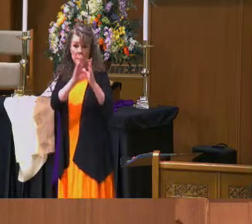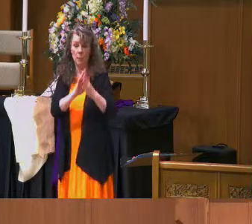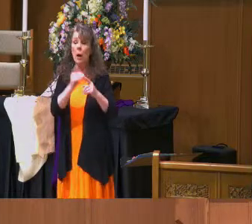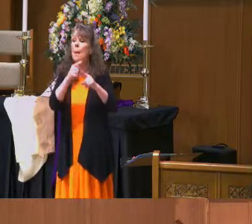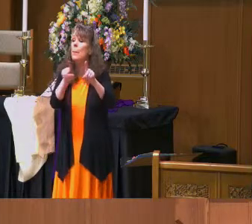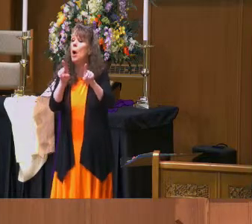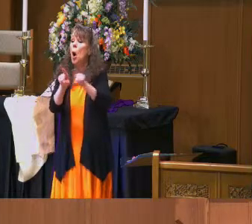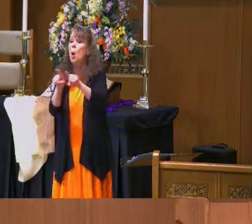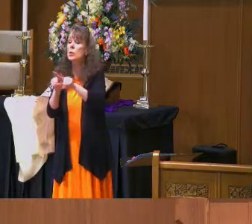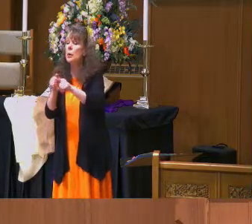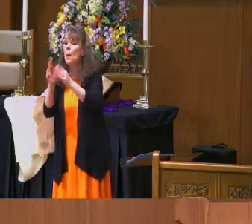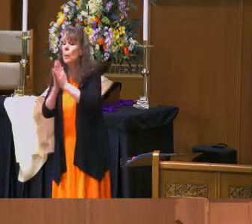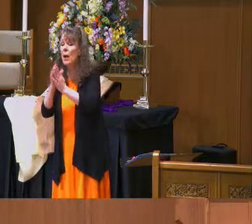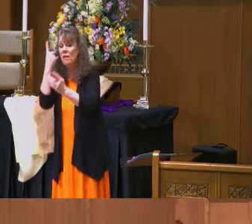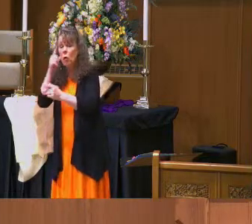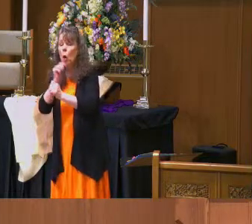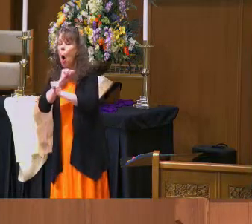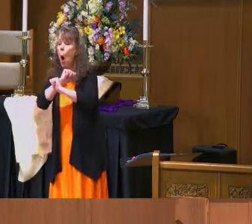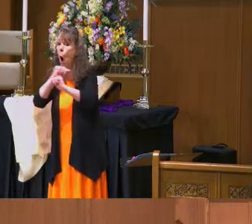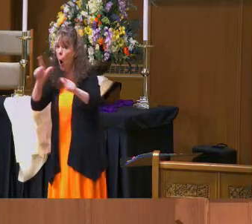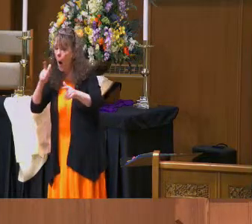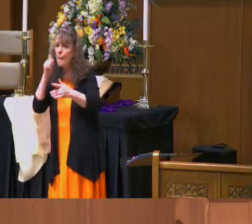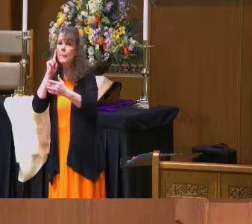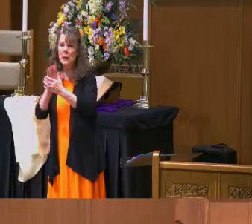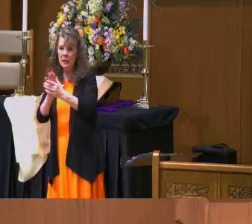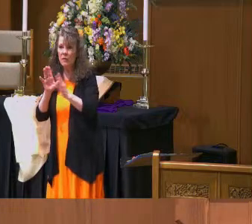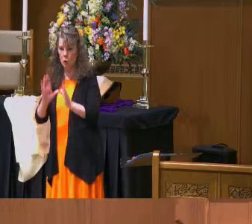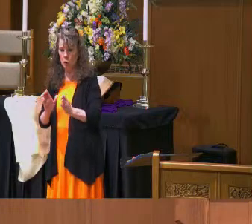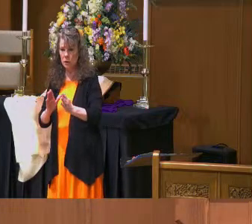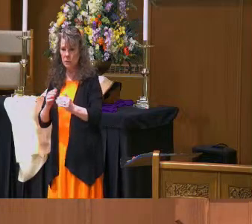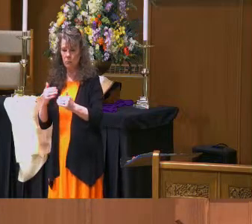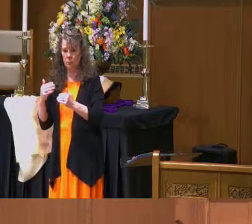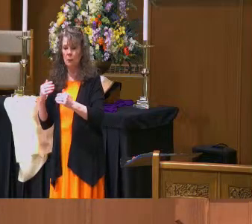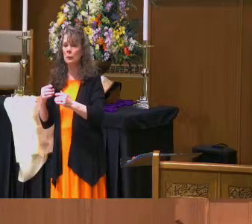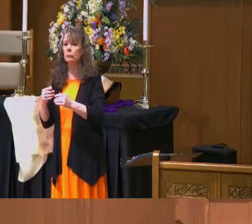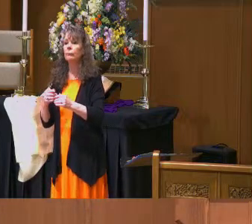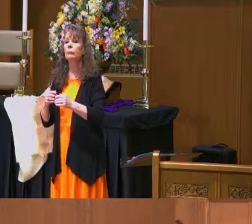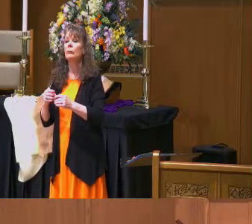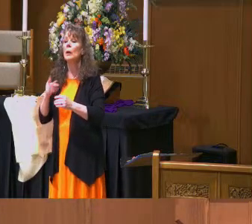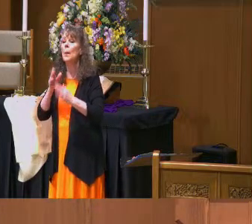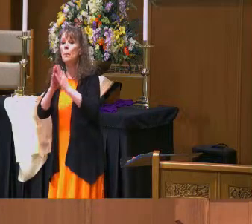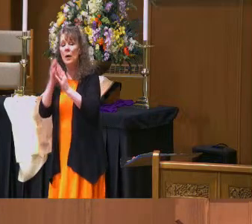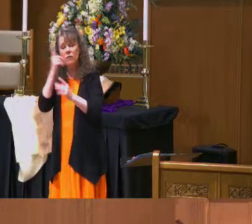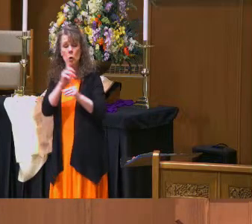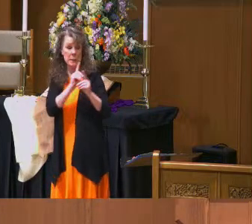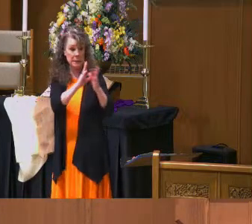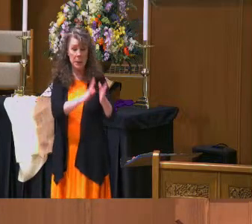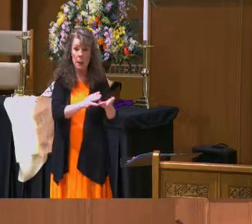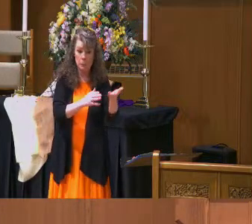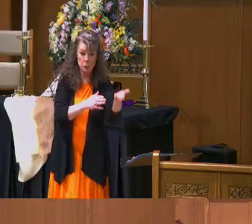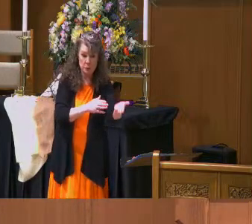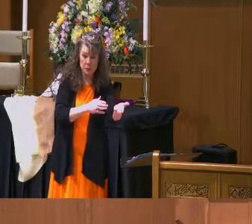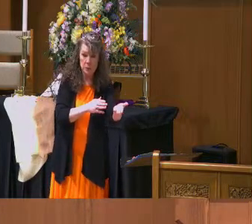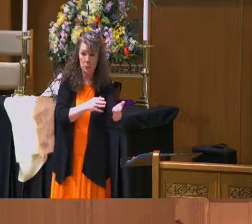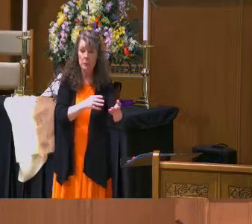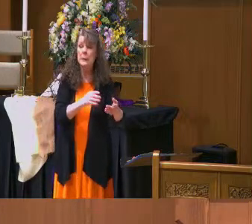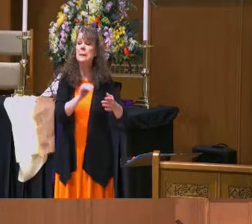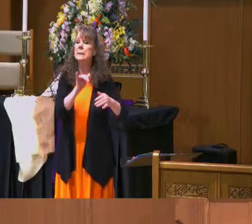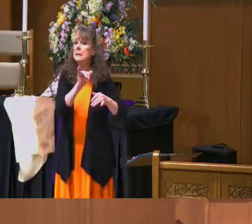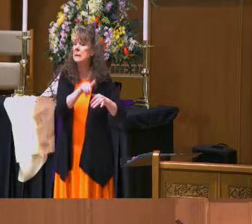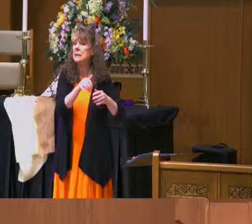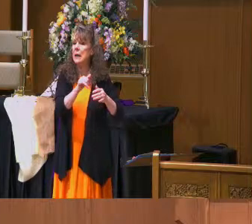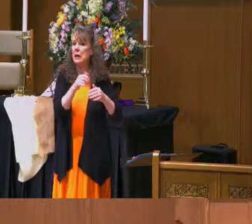He's also praying this for all believers throughout time. He's praying this for his disciples who are right there with him, who he has spent the